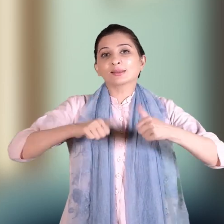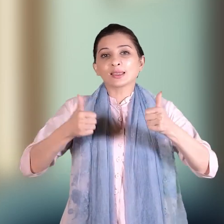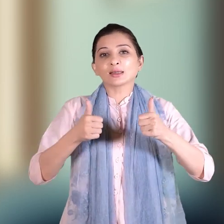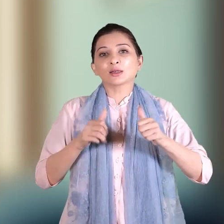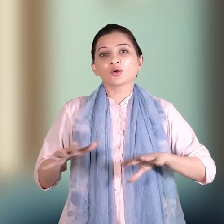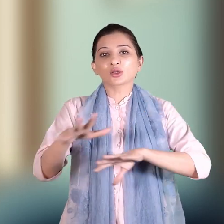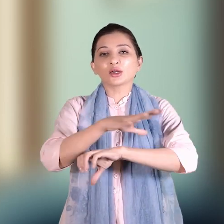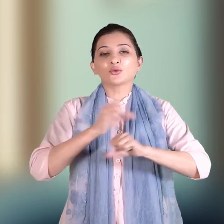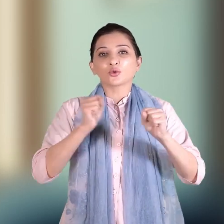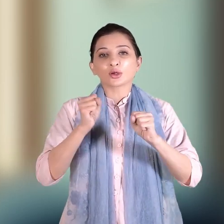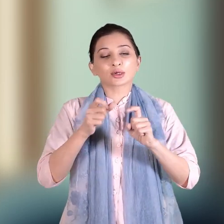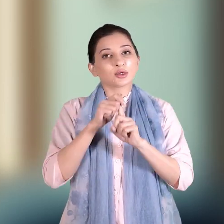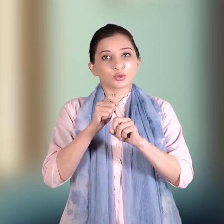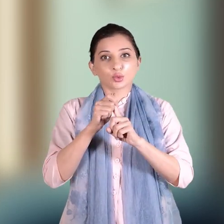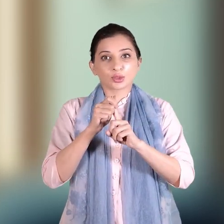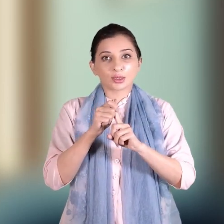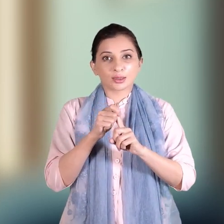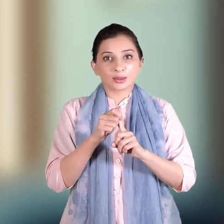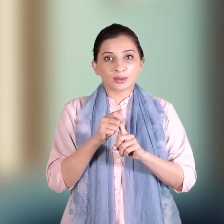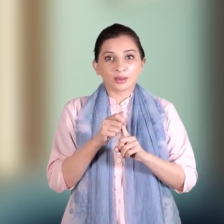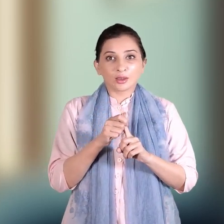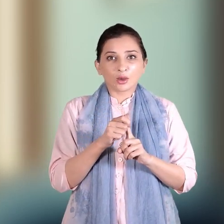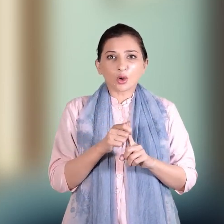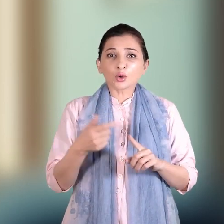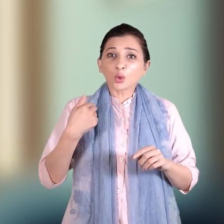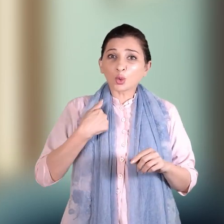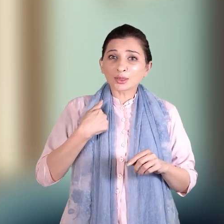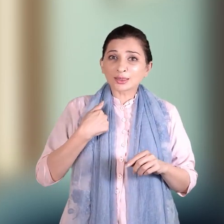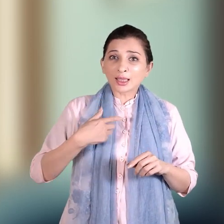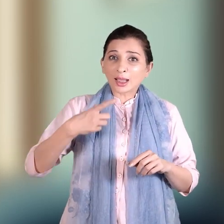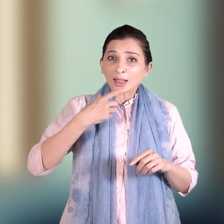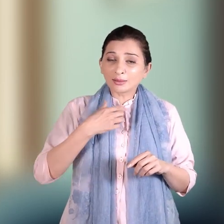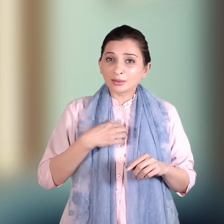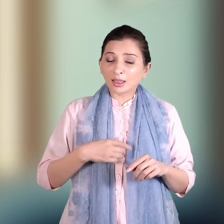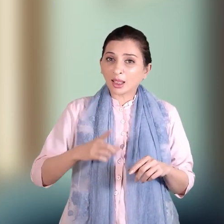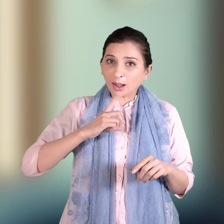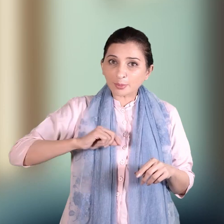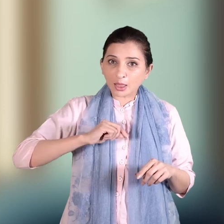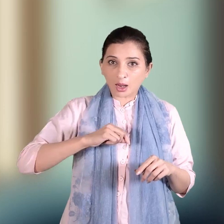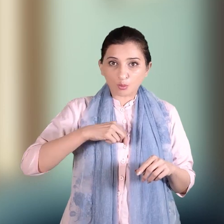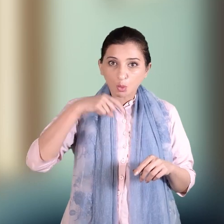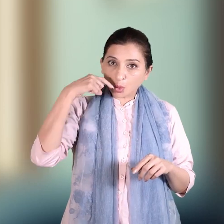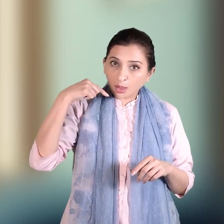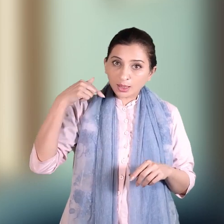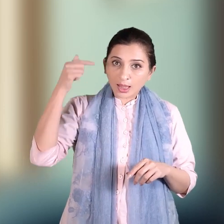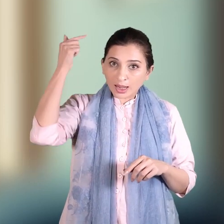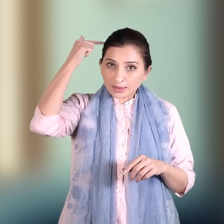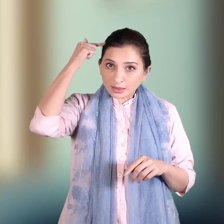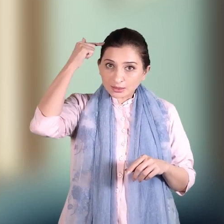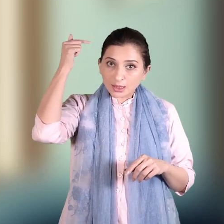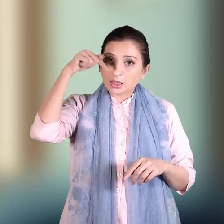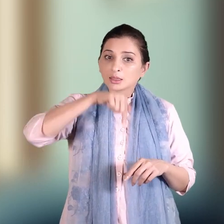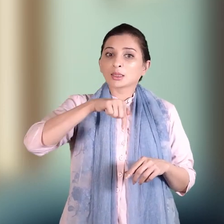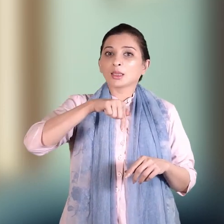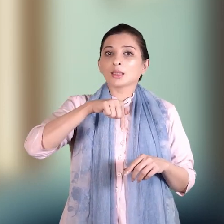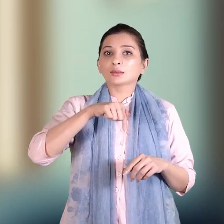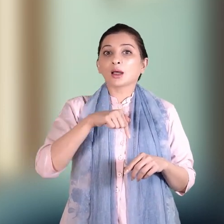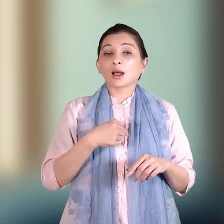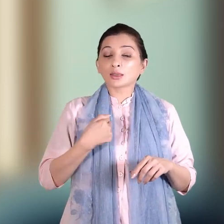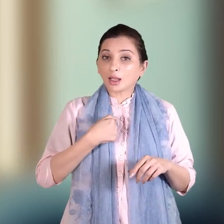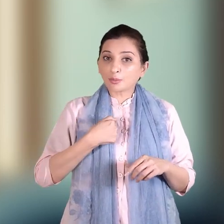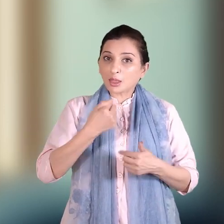in control. And the internal critic kind of keeps telling them that you can't mess